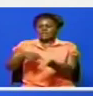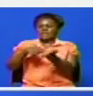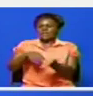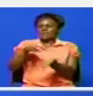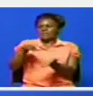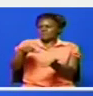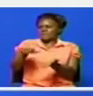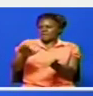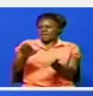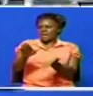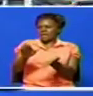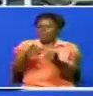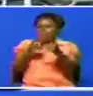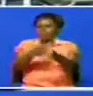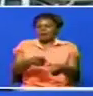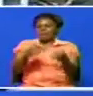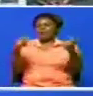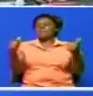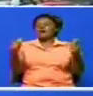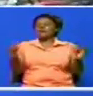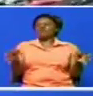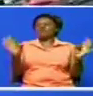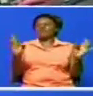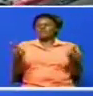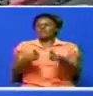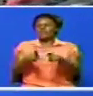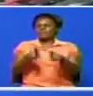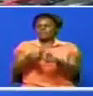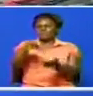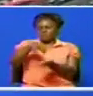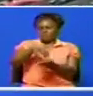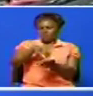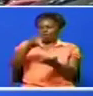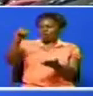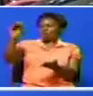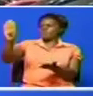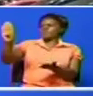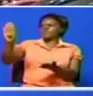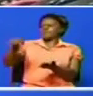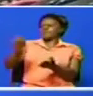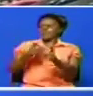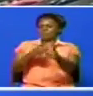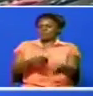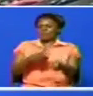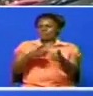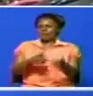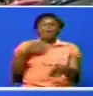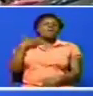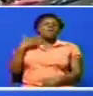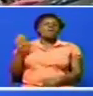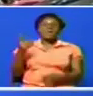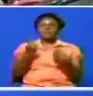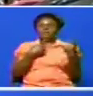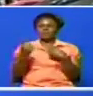had not formally been charged, even though, according to the station's occurrence book, he had been accused of incitement